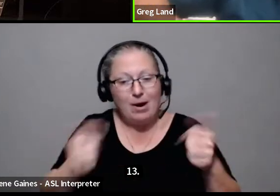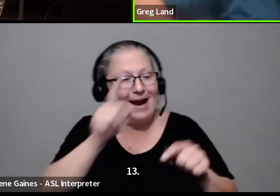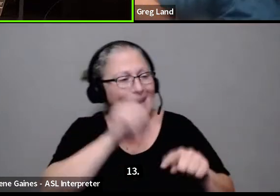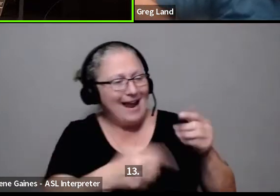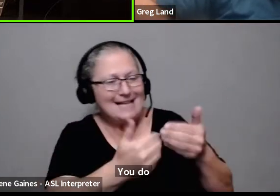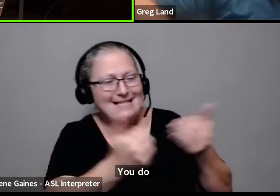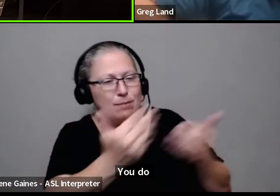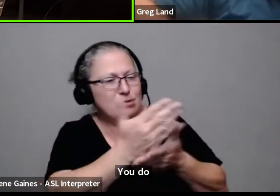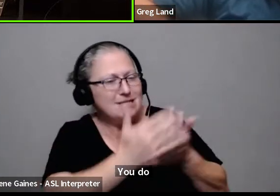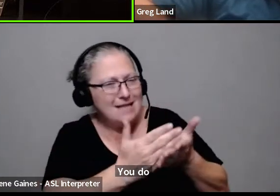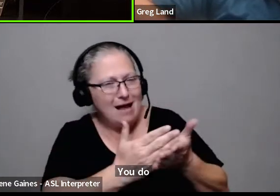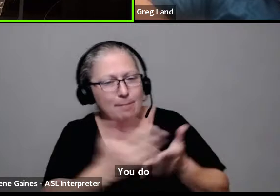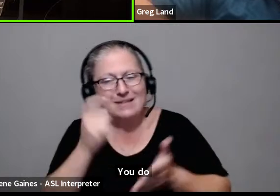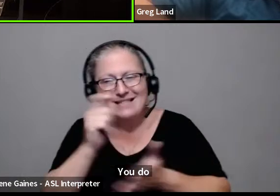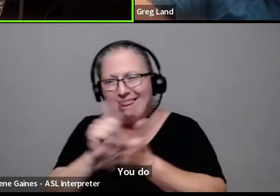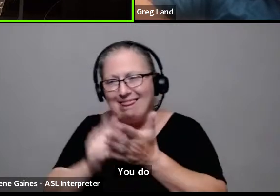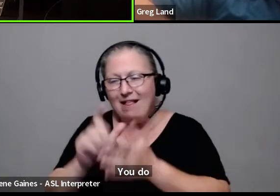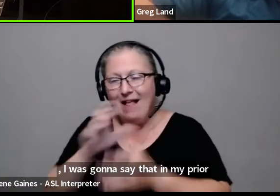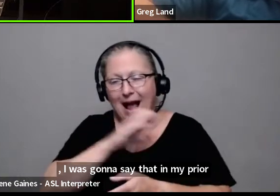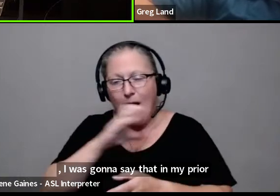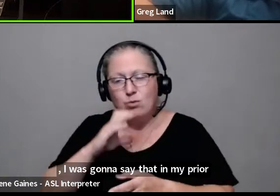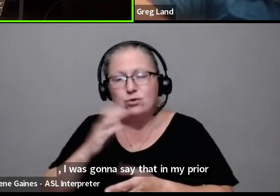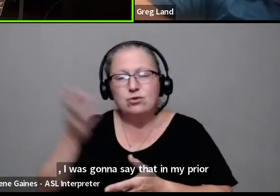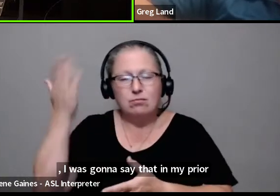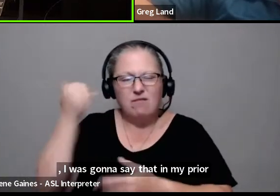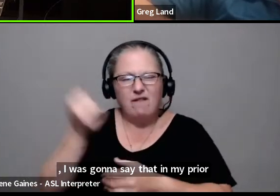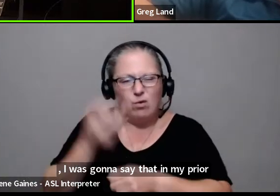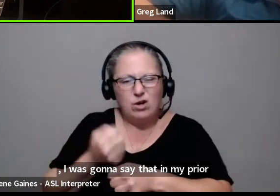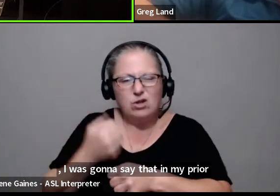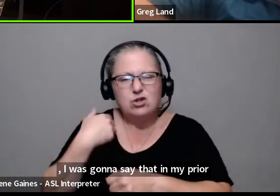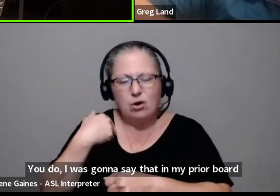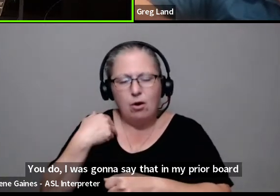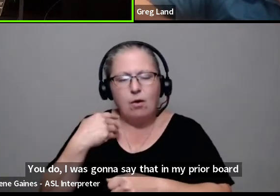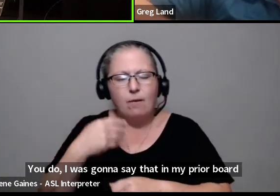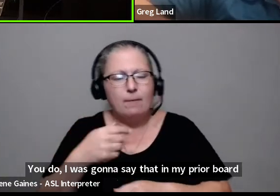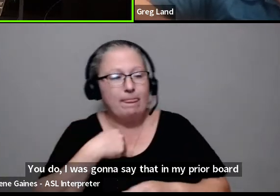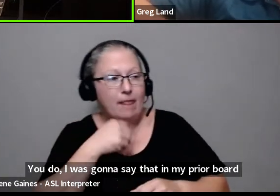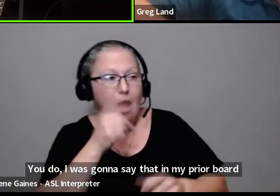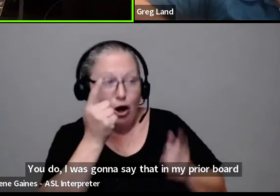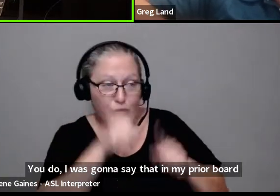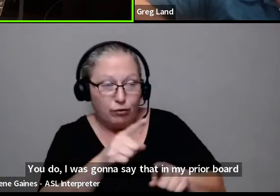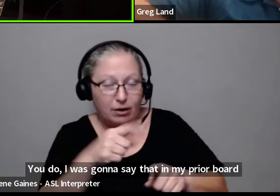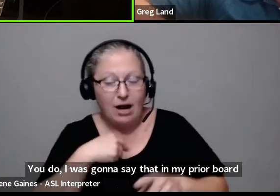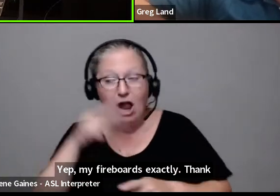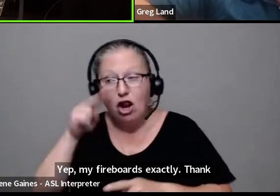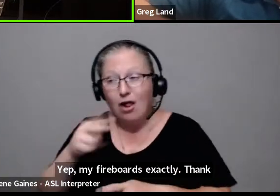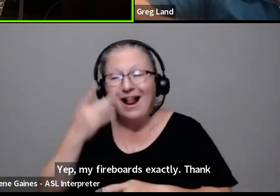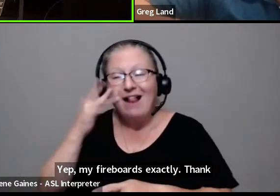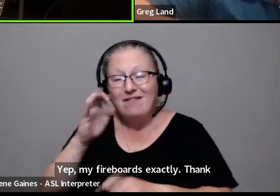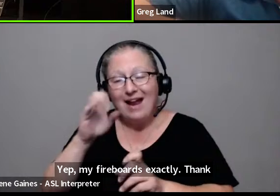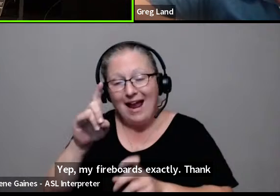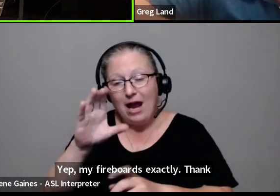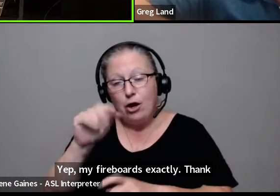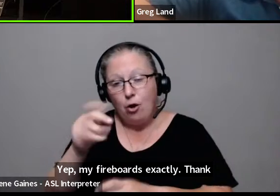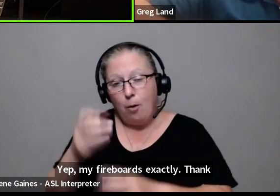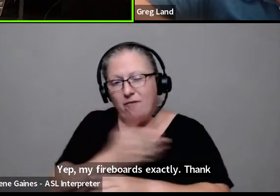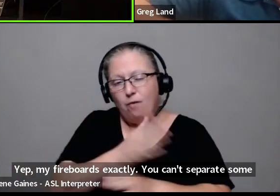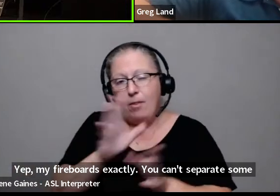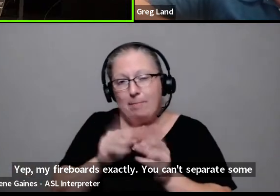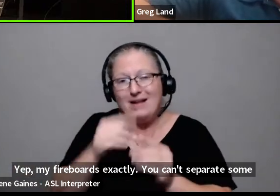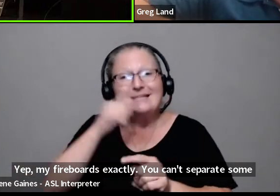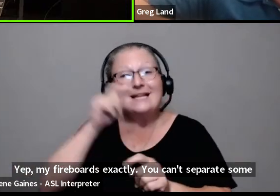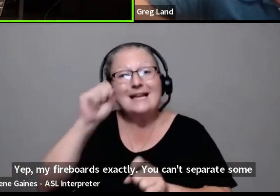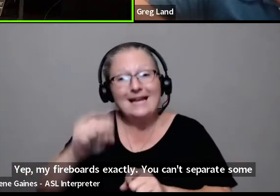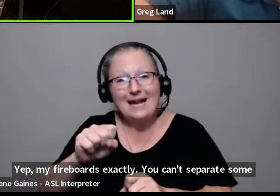separate some. We had legal counsel talk to us a few years Yep, ago about that in I my other agree. boards. And then when I looked at California Ed Code right before our meeting, it stipulates you